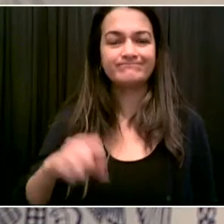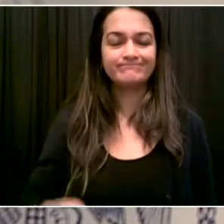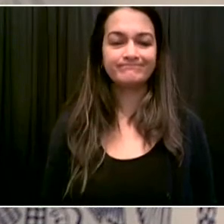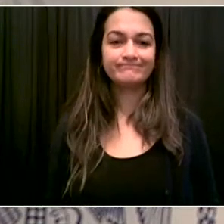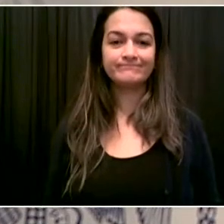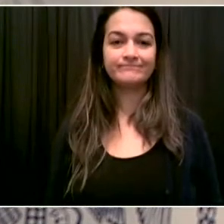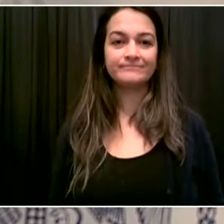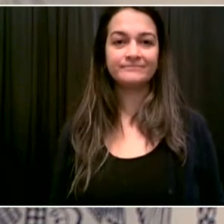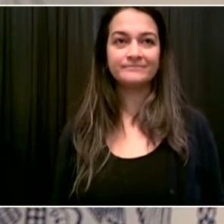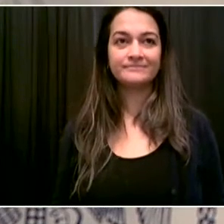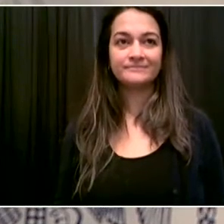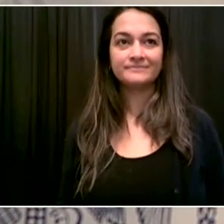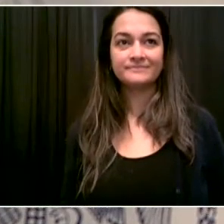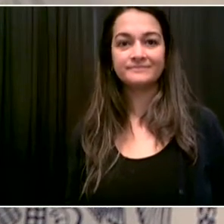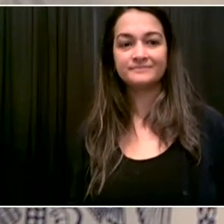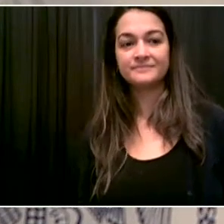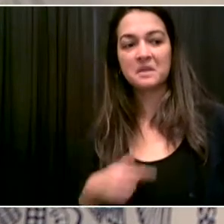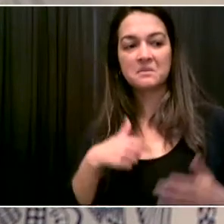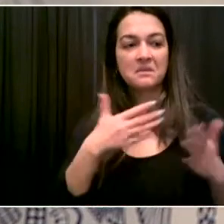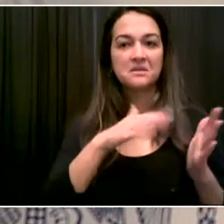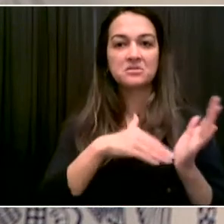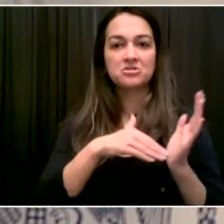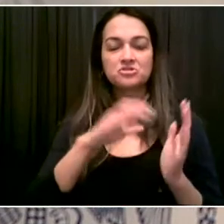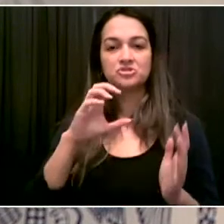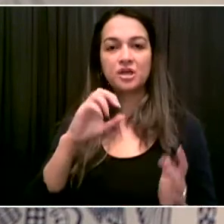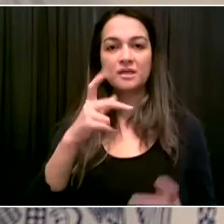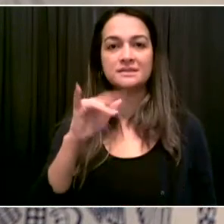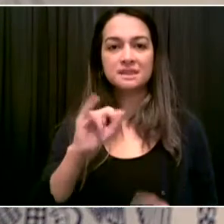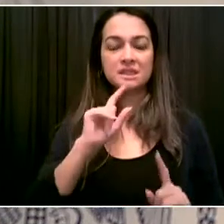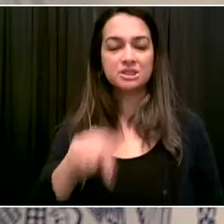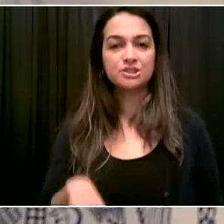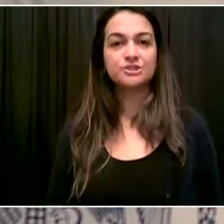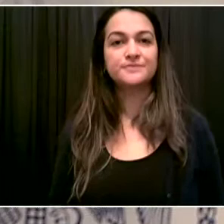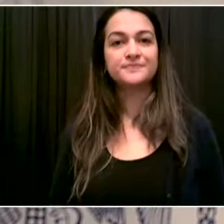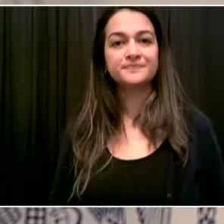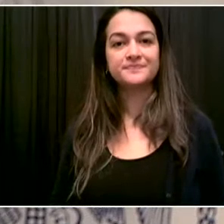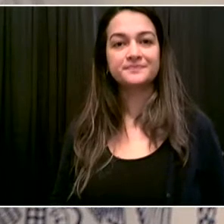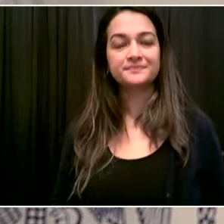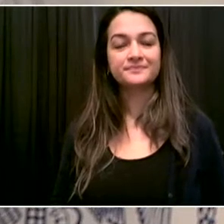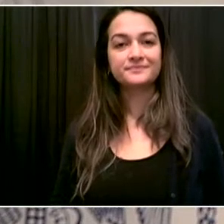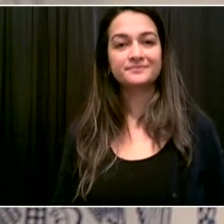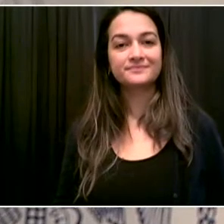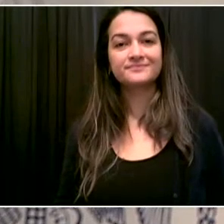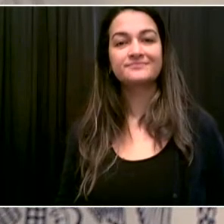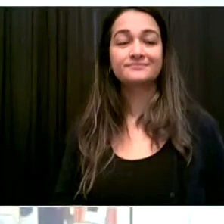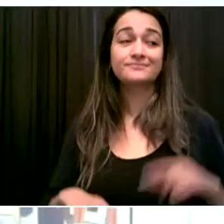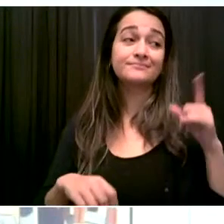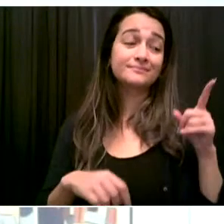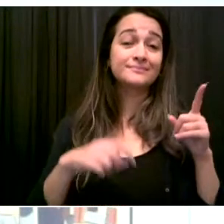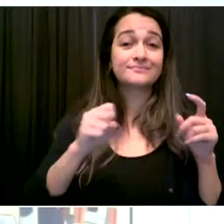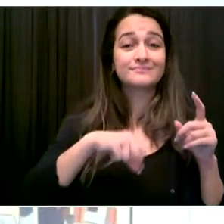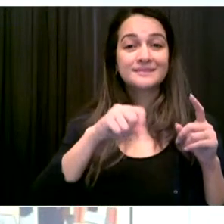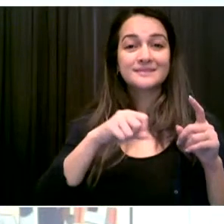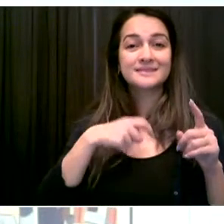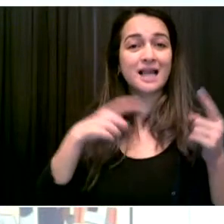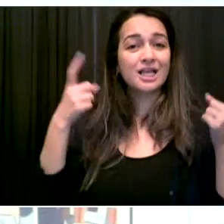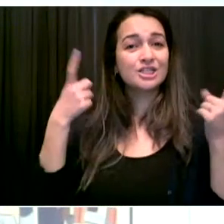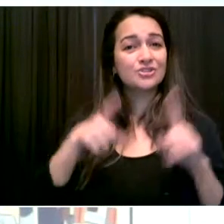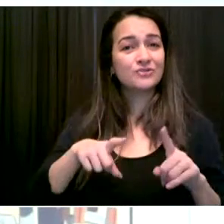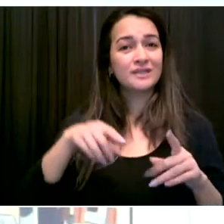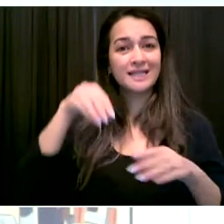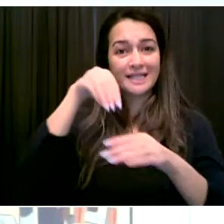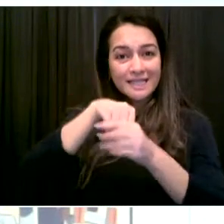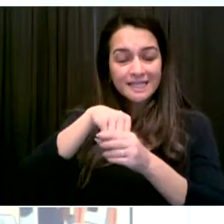Thank you, sir. And I am indeed passionate about the idea that we have to bring our kids back to school in person, not just